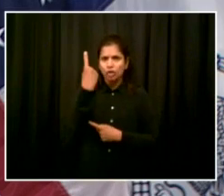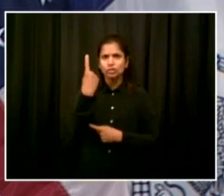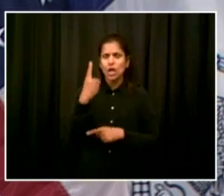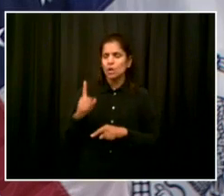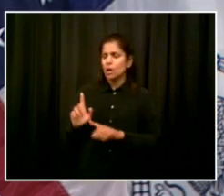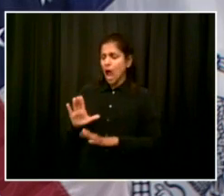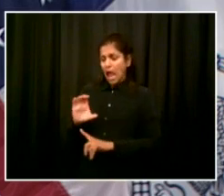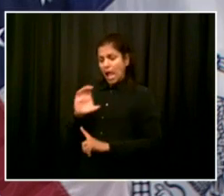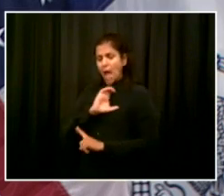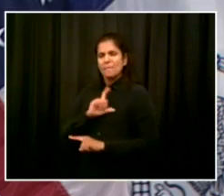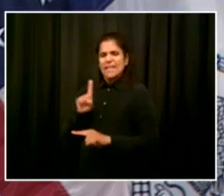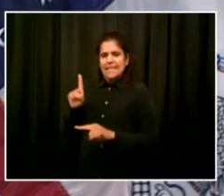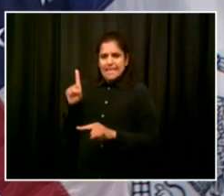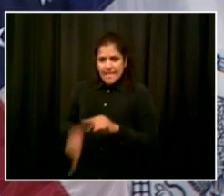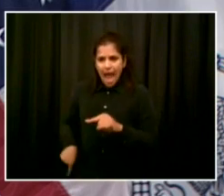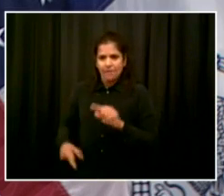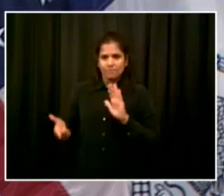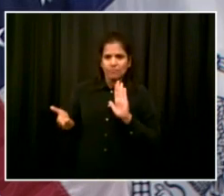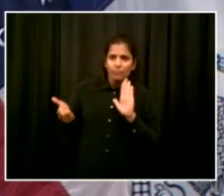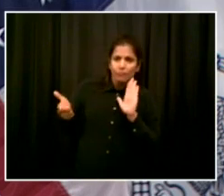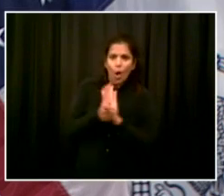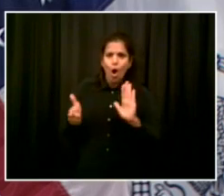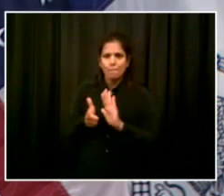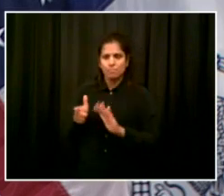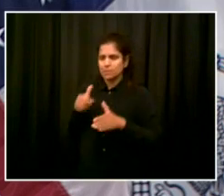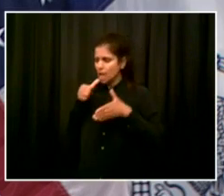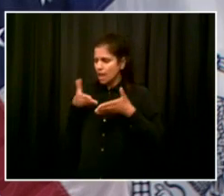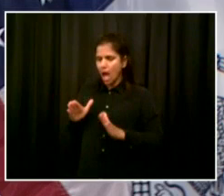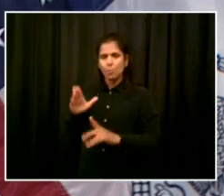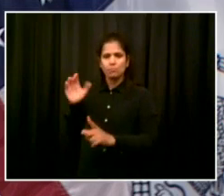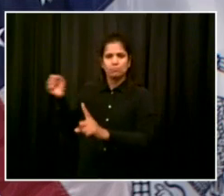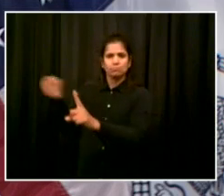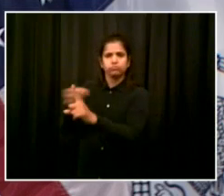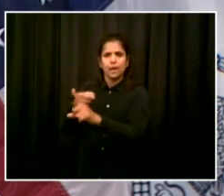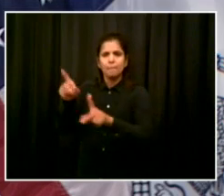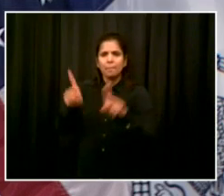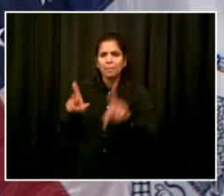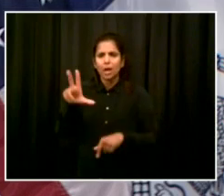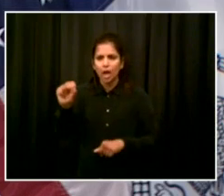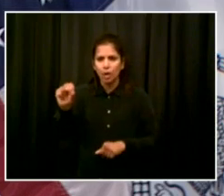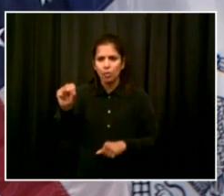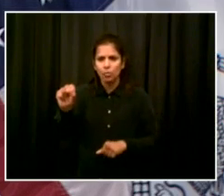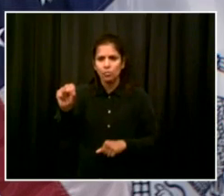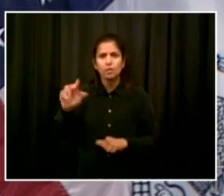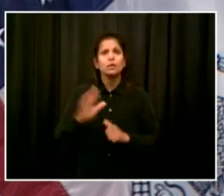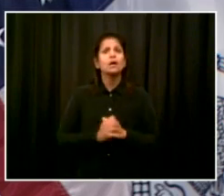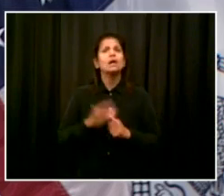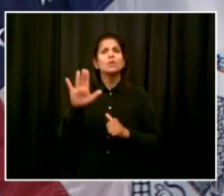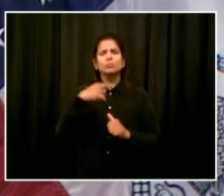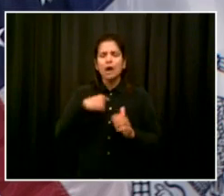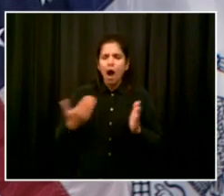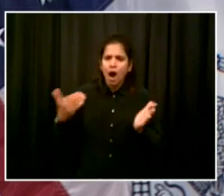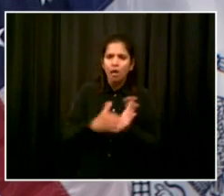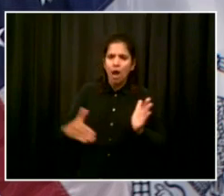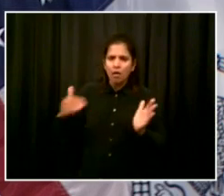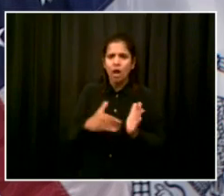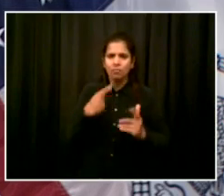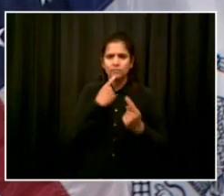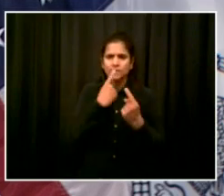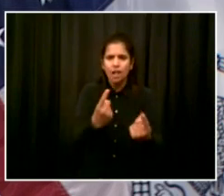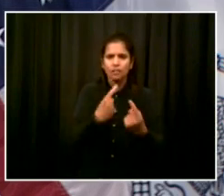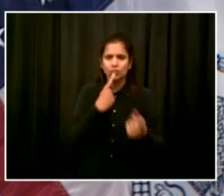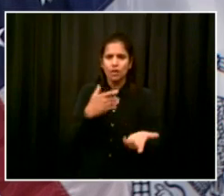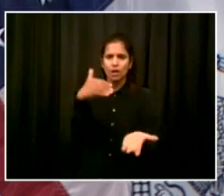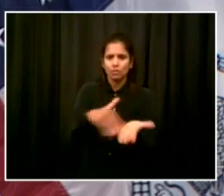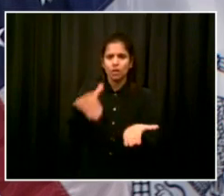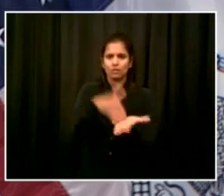I've said it many, many times in many circumstances. If you'd like a long list, we'll get you one, Ruben. Sometimes, I'll be the first to